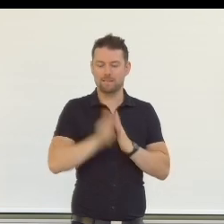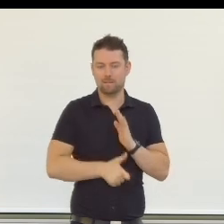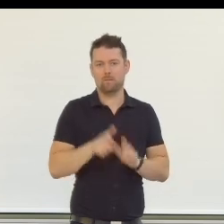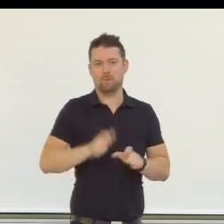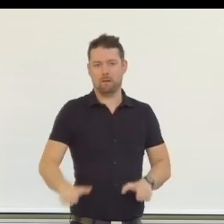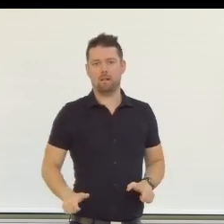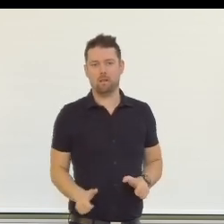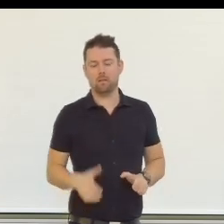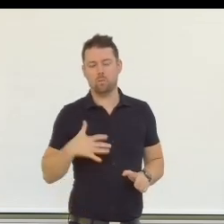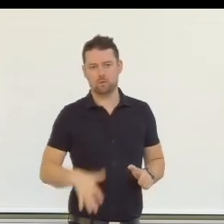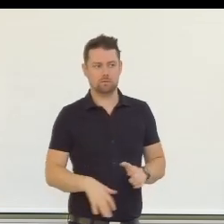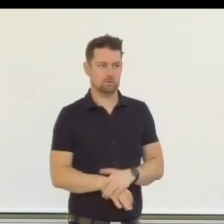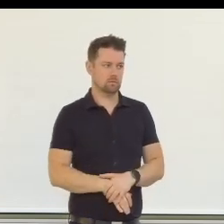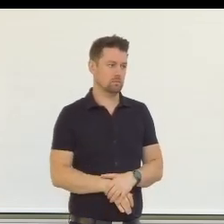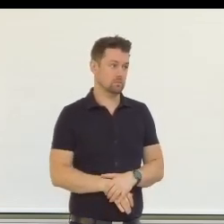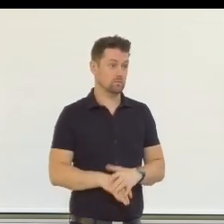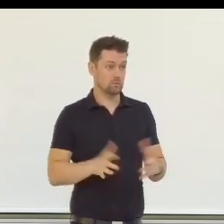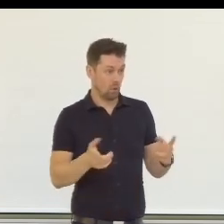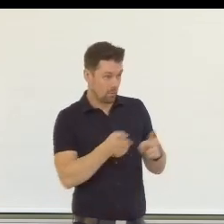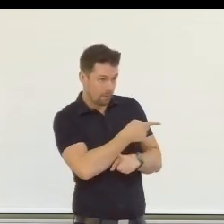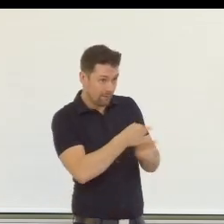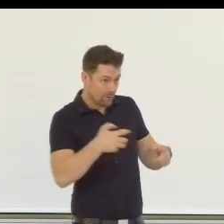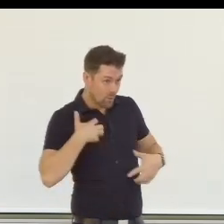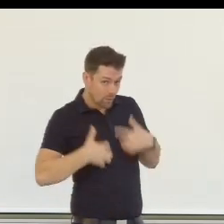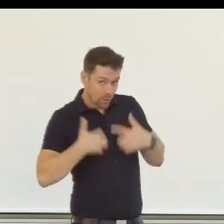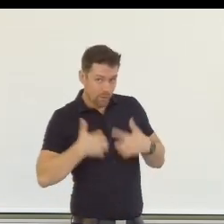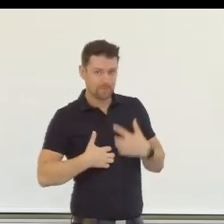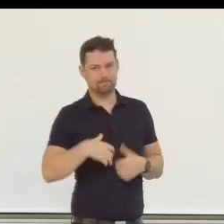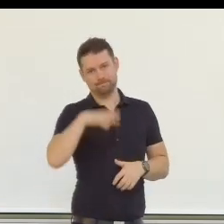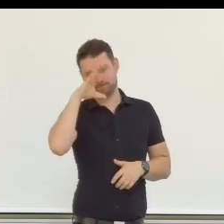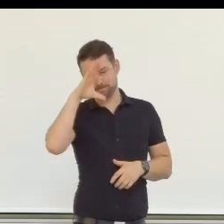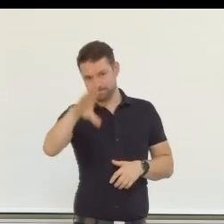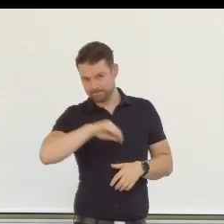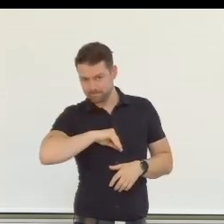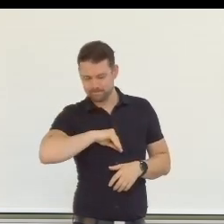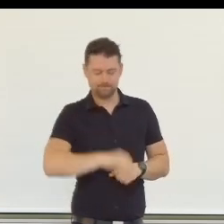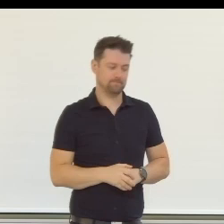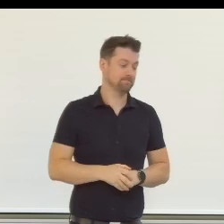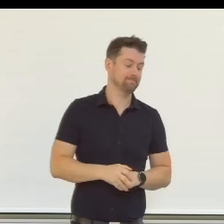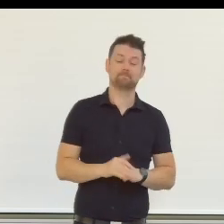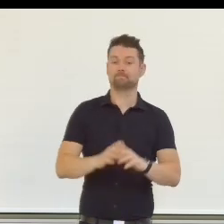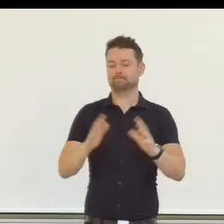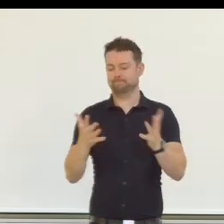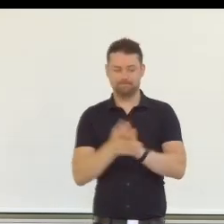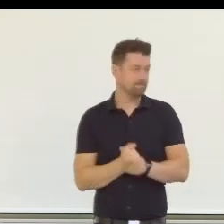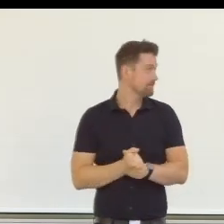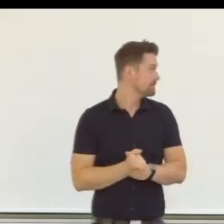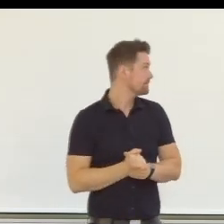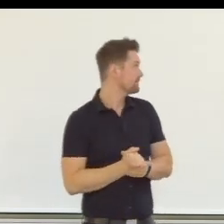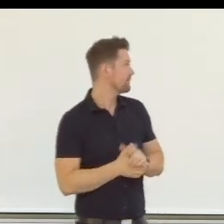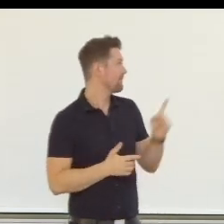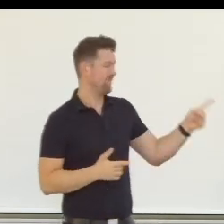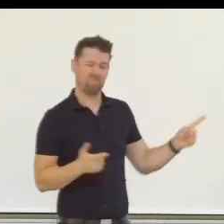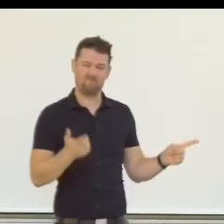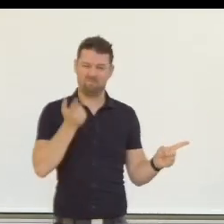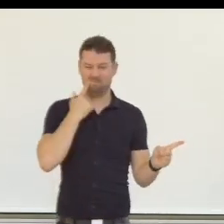disabilities. So again, if you're interested, contact me. Okay, this is some impression of what it